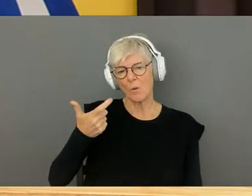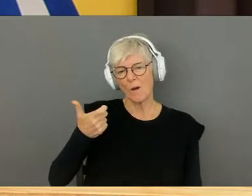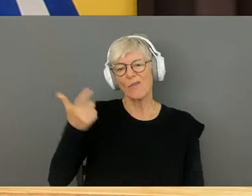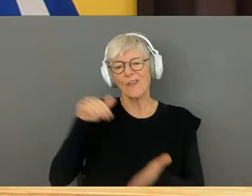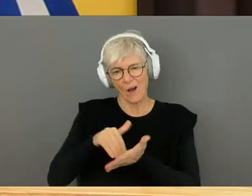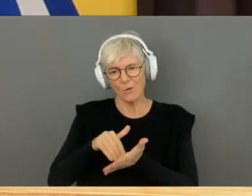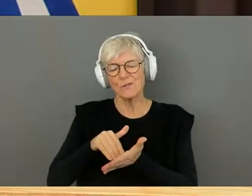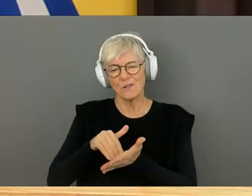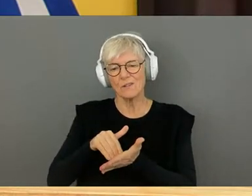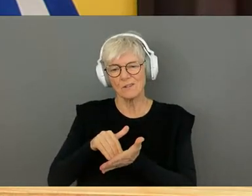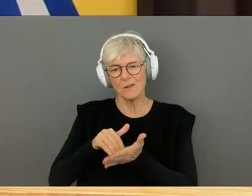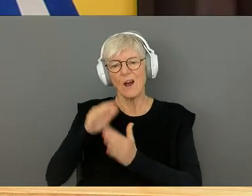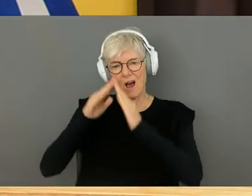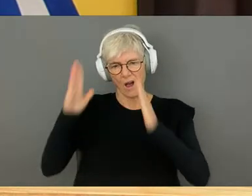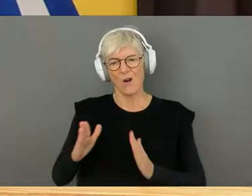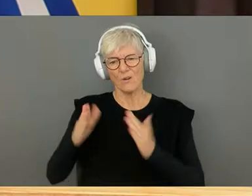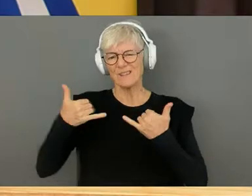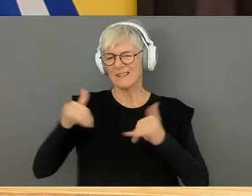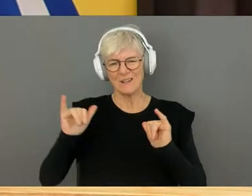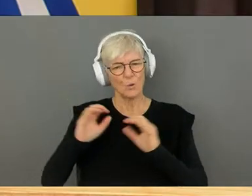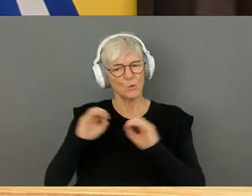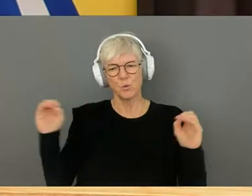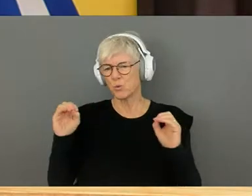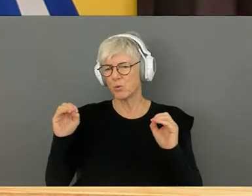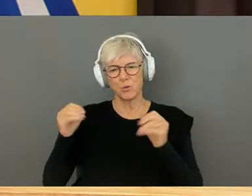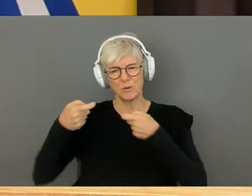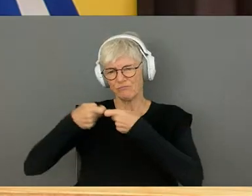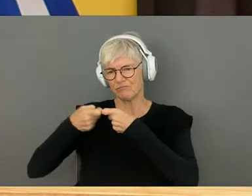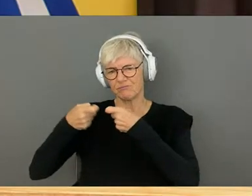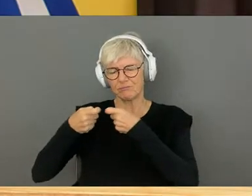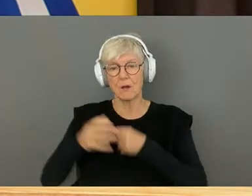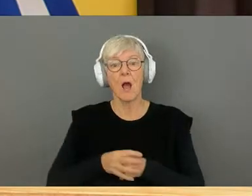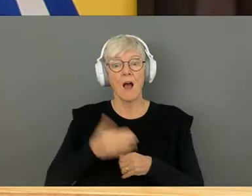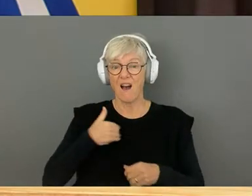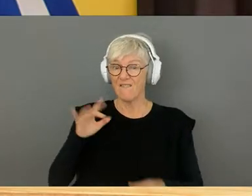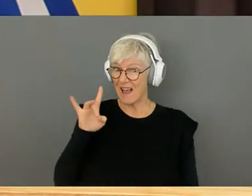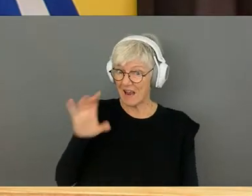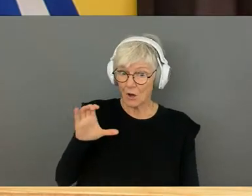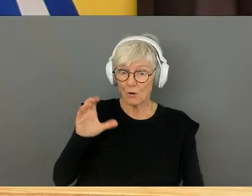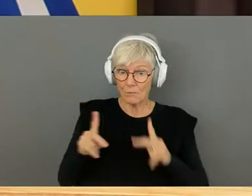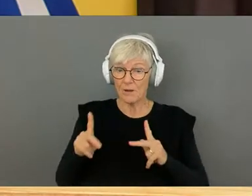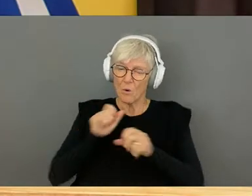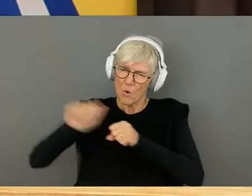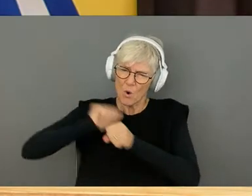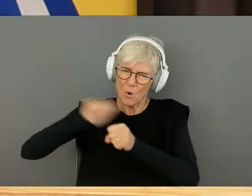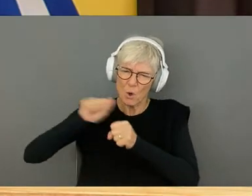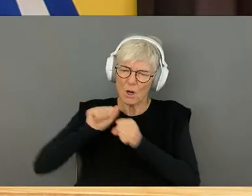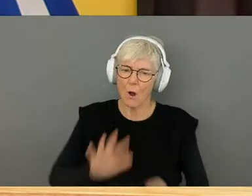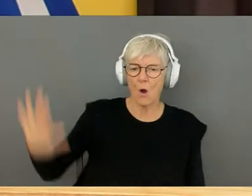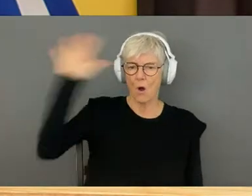without power. There are more than 800 people working across the province, including